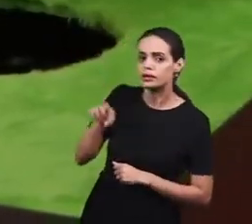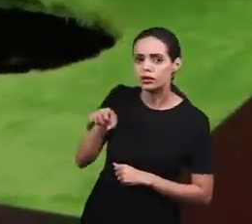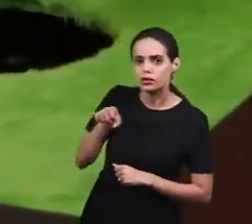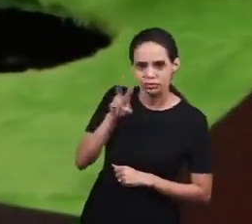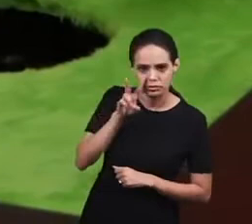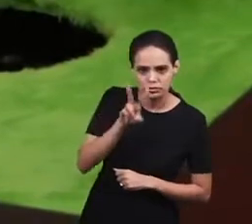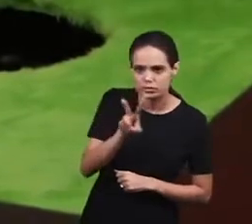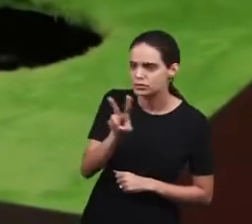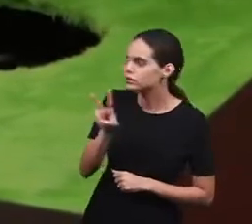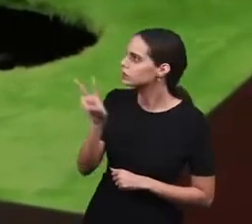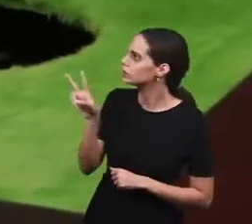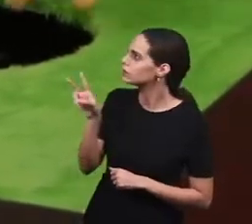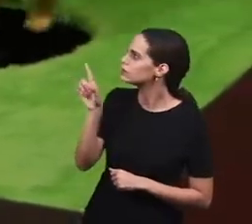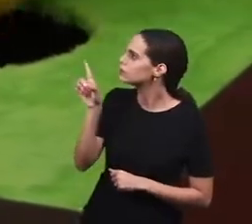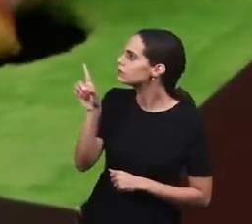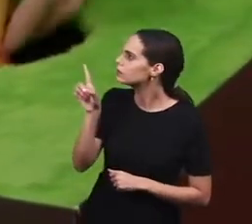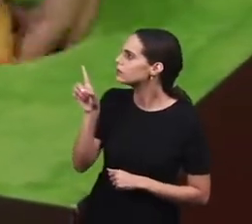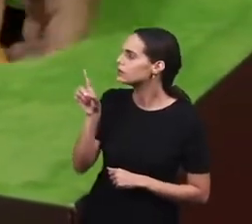Do you see it?